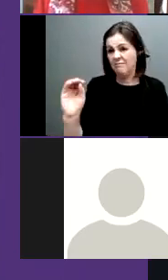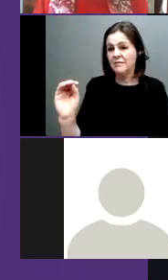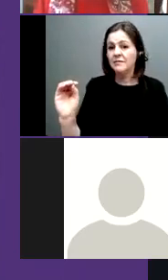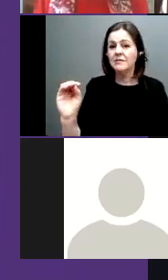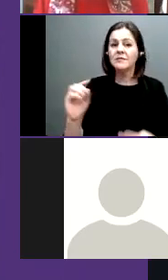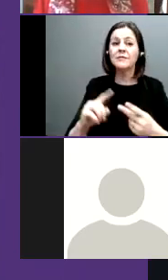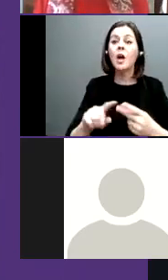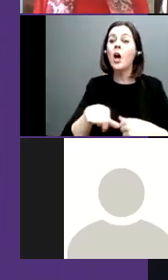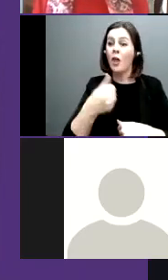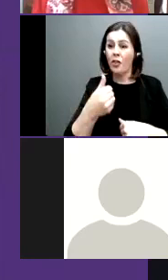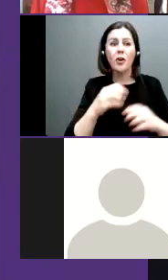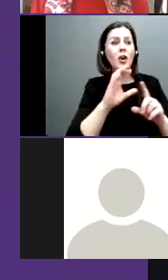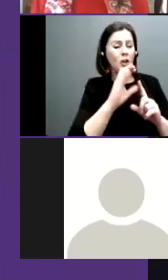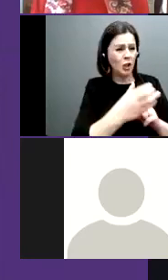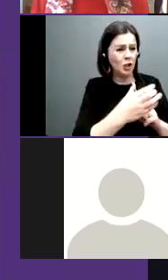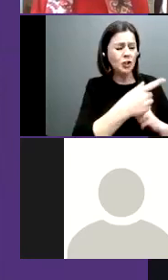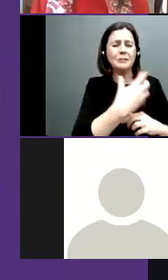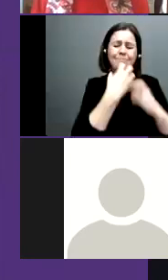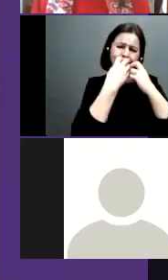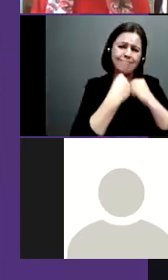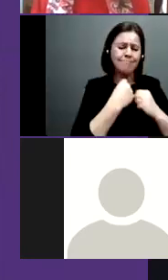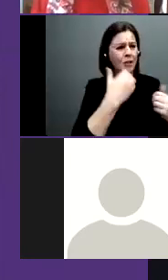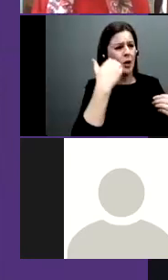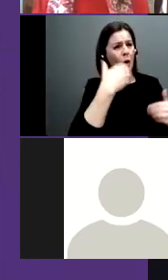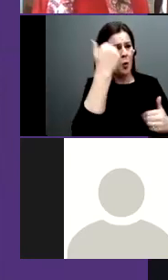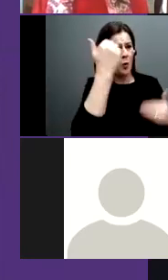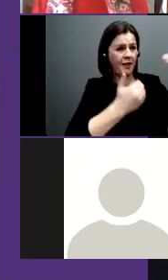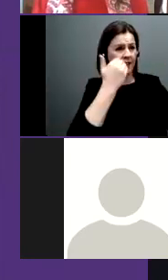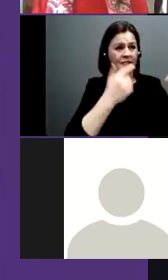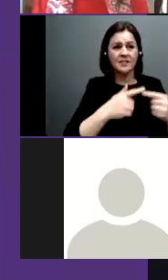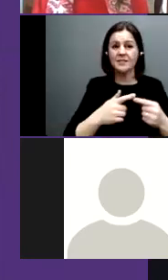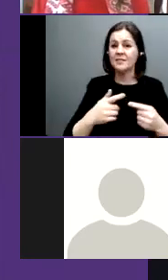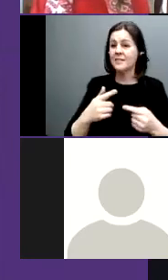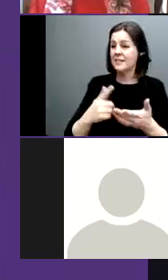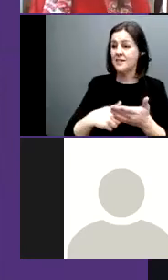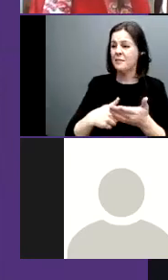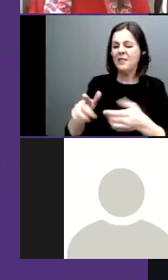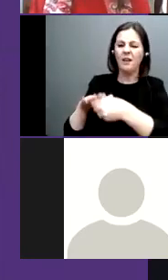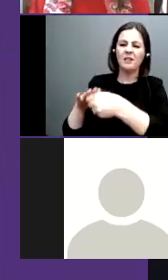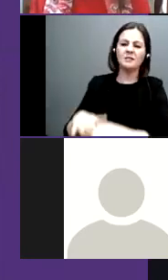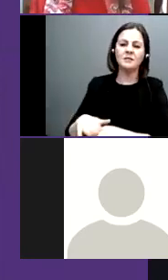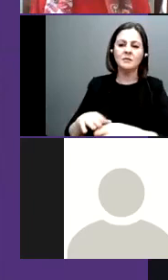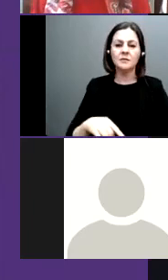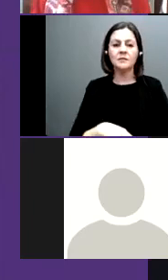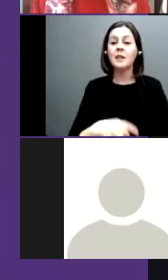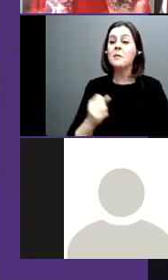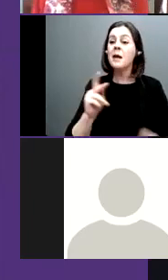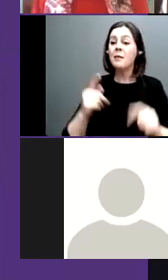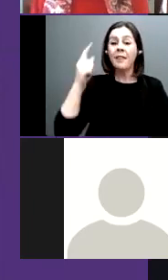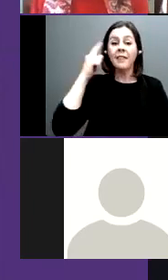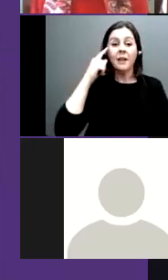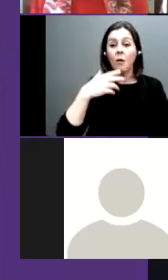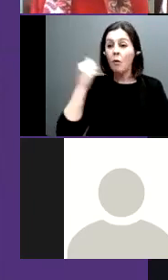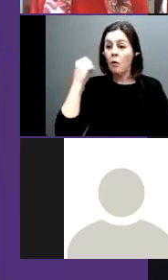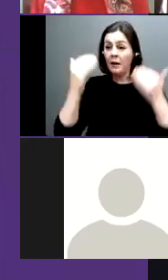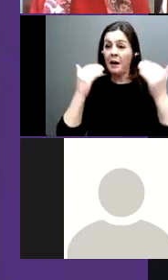other cultures. A lot of folks don't think that older adults can be sexually assaulted because they're not having sex. I'm here to